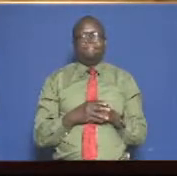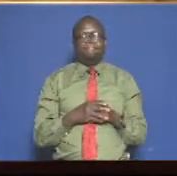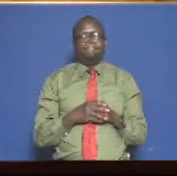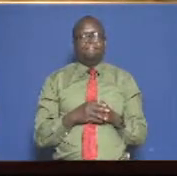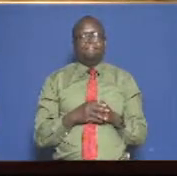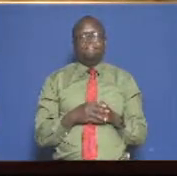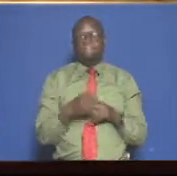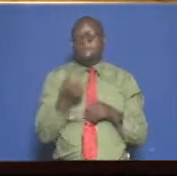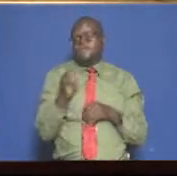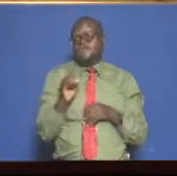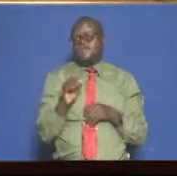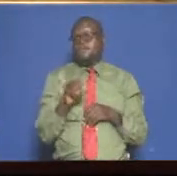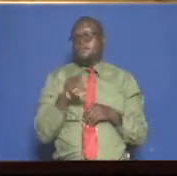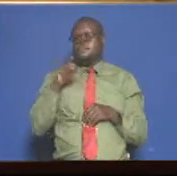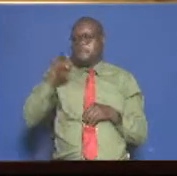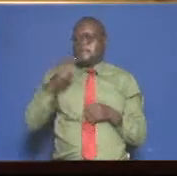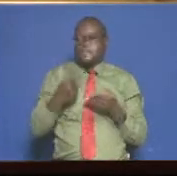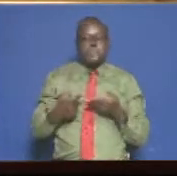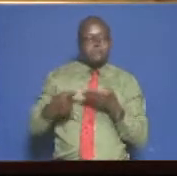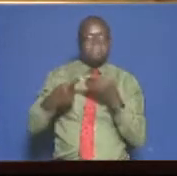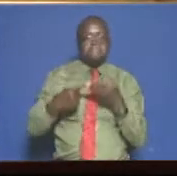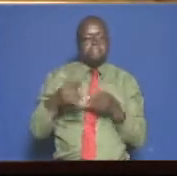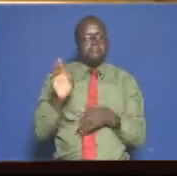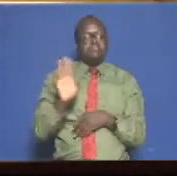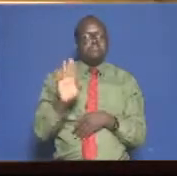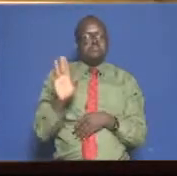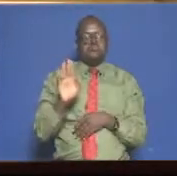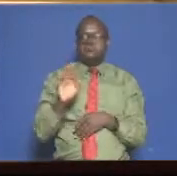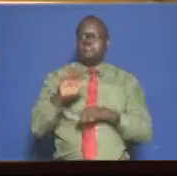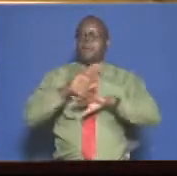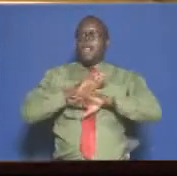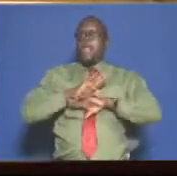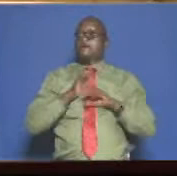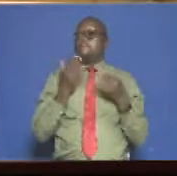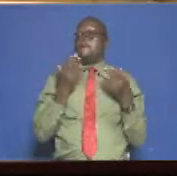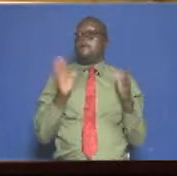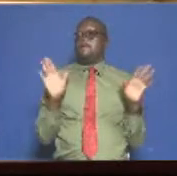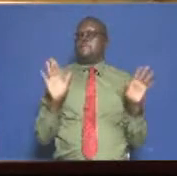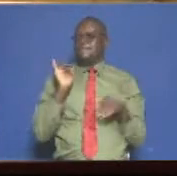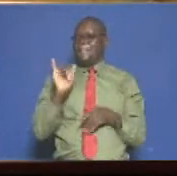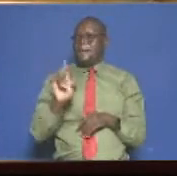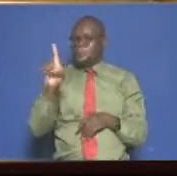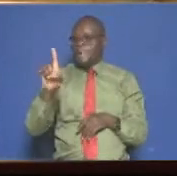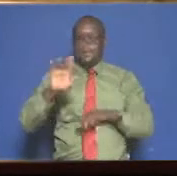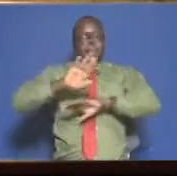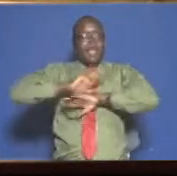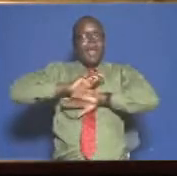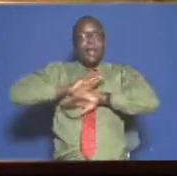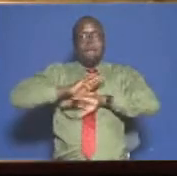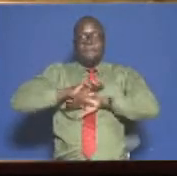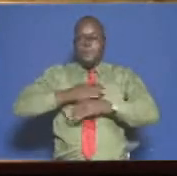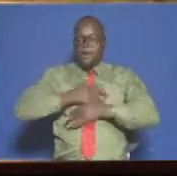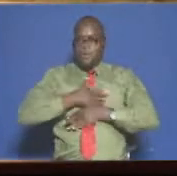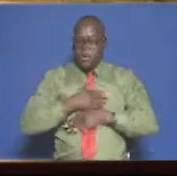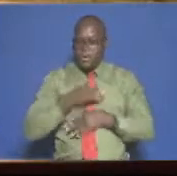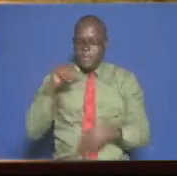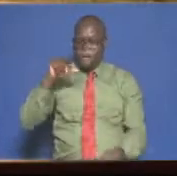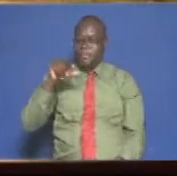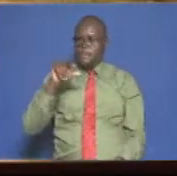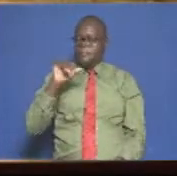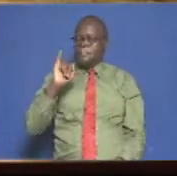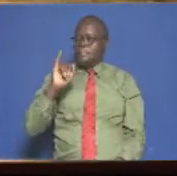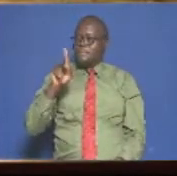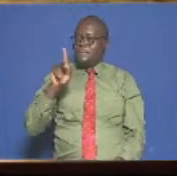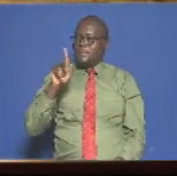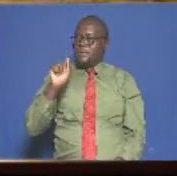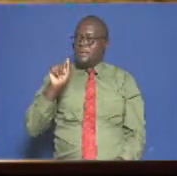So I don't think we don't need to debate it further. I think that should be sufficient, Honorable Gikaria, unless you think there's another issue.